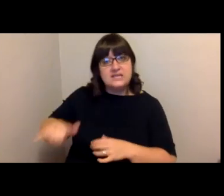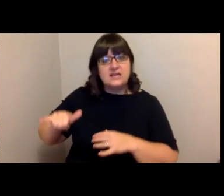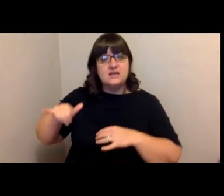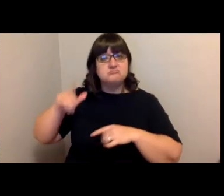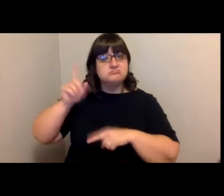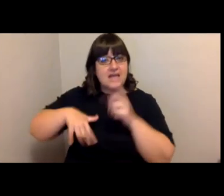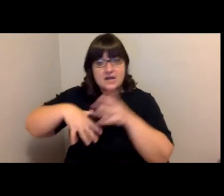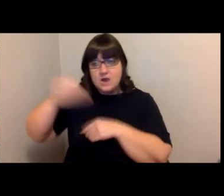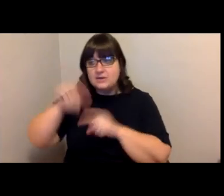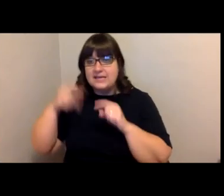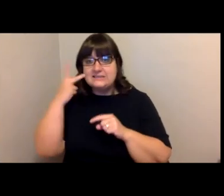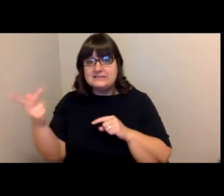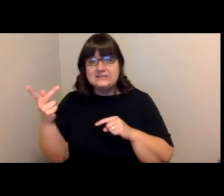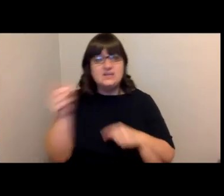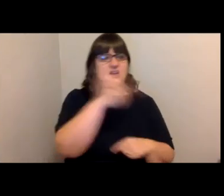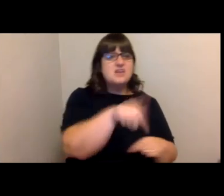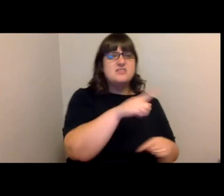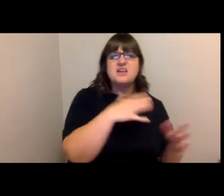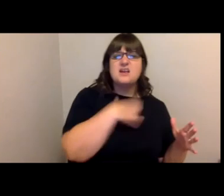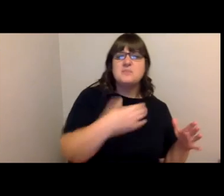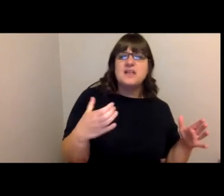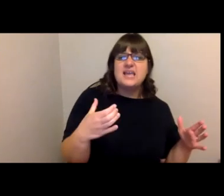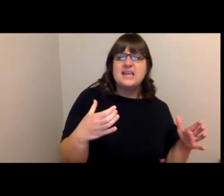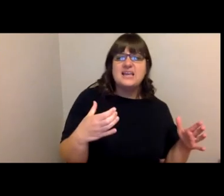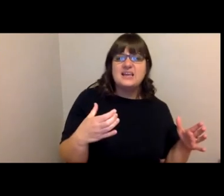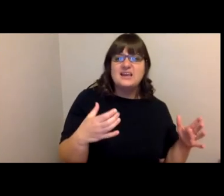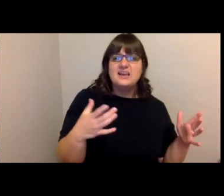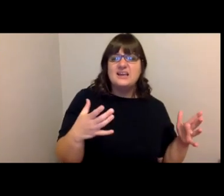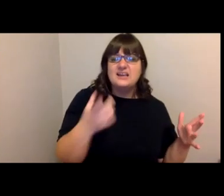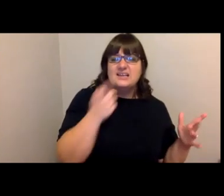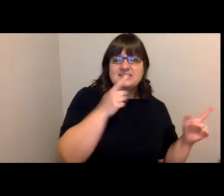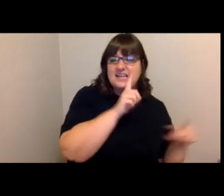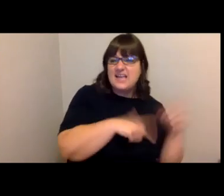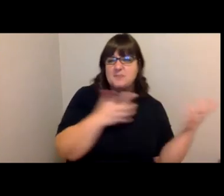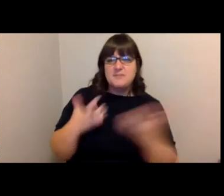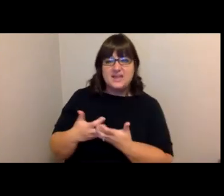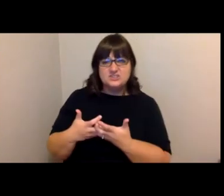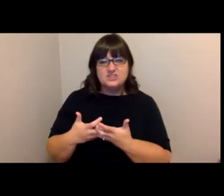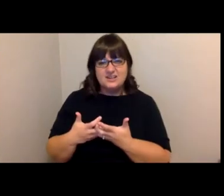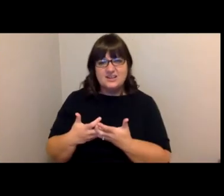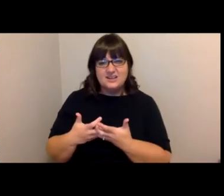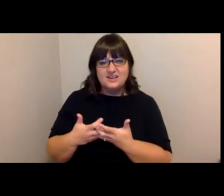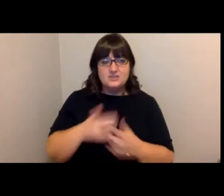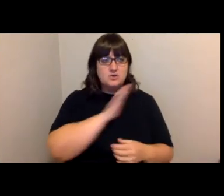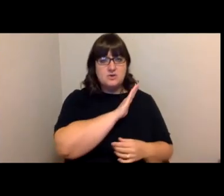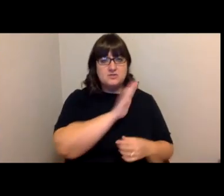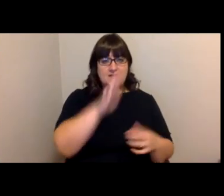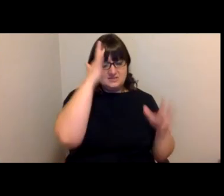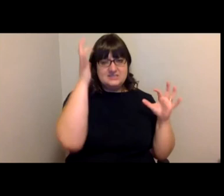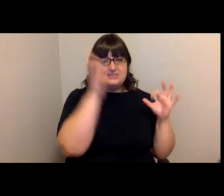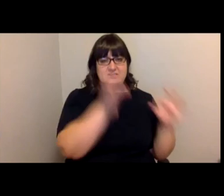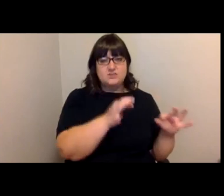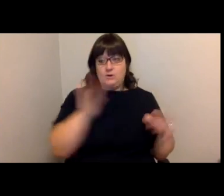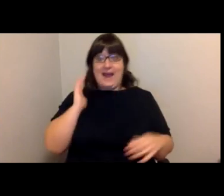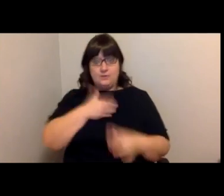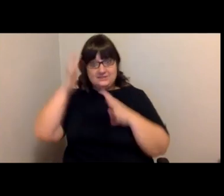want, shaping the majority of your decisions around the potential risk to your immune system, that was completely unacceptable